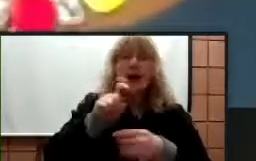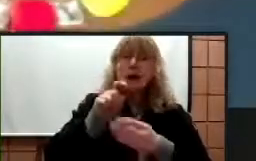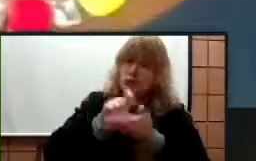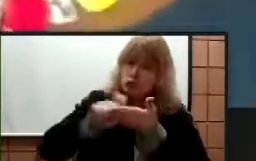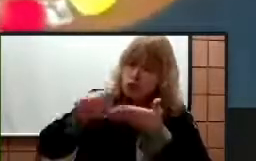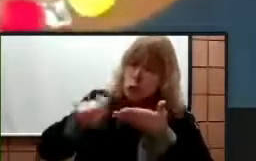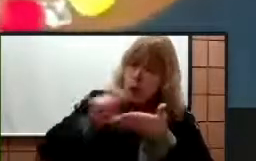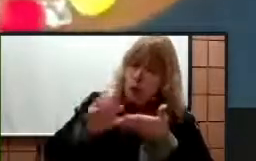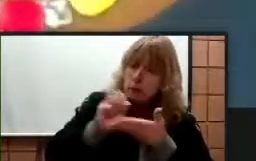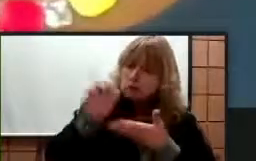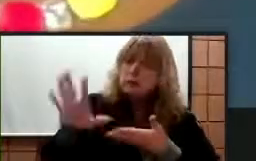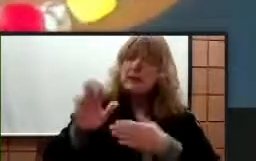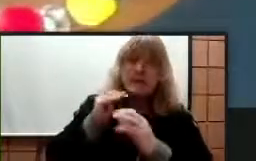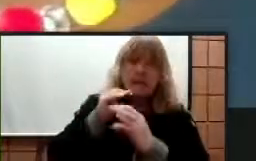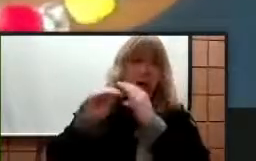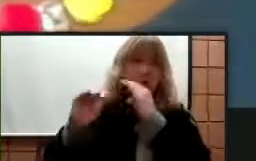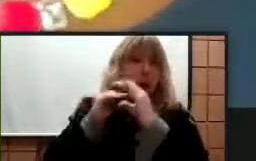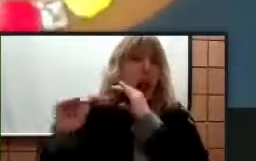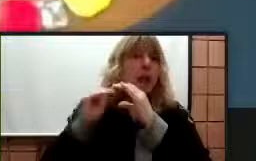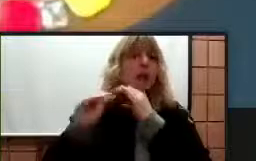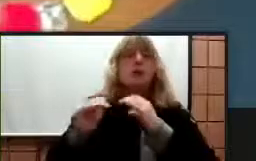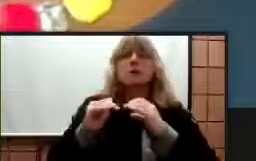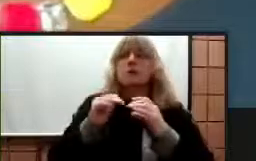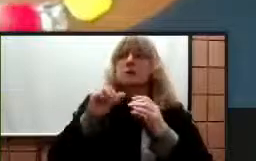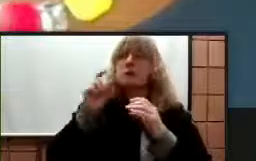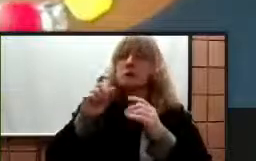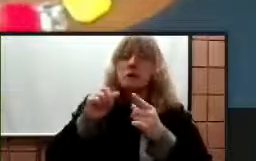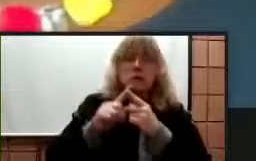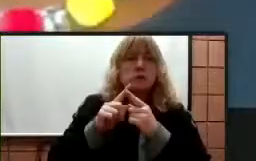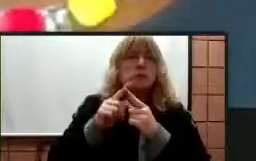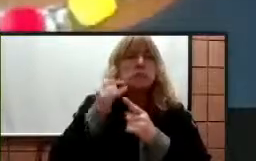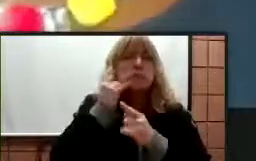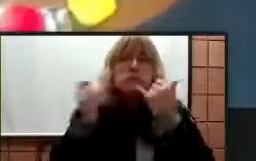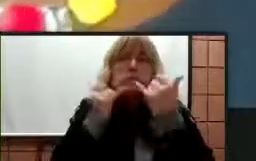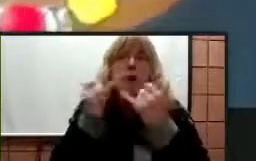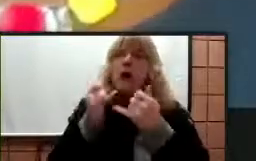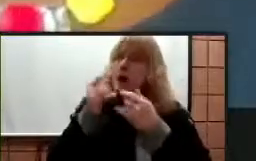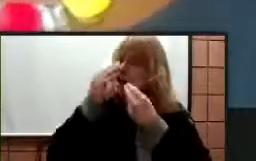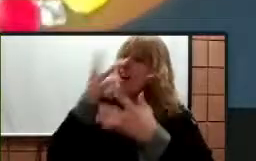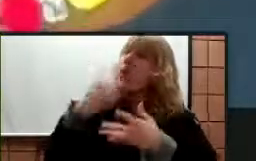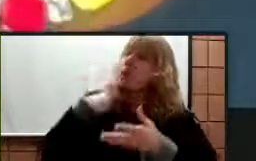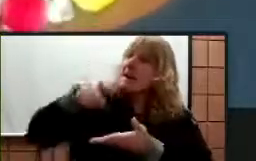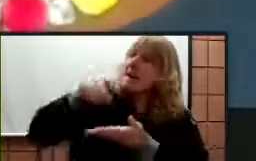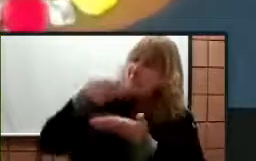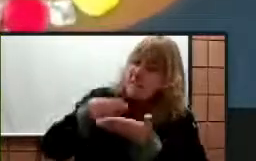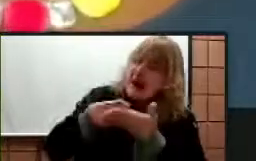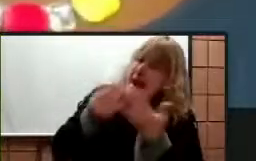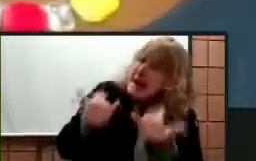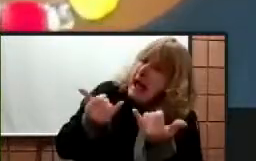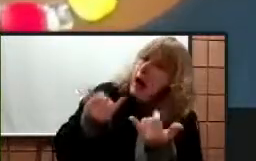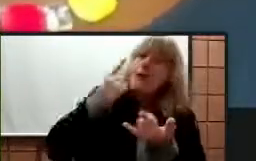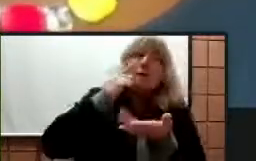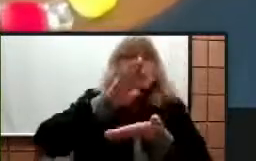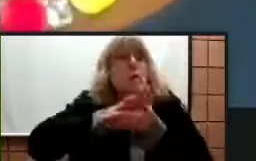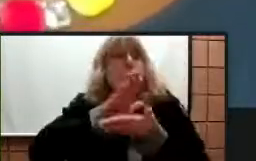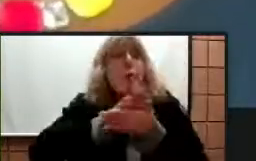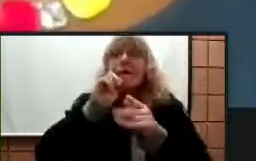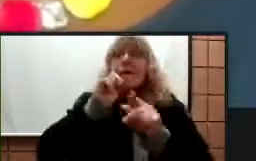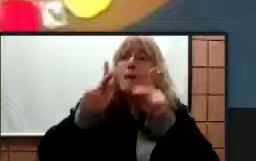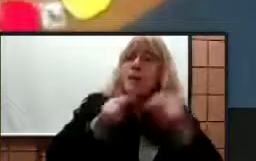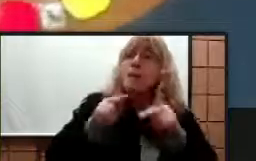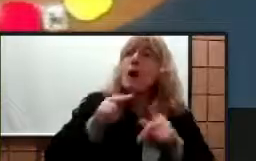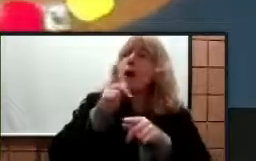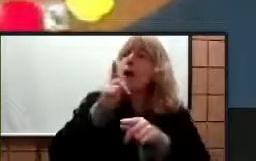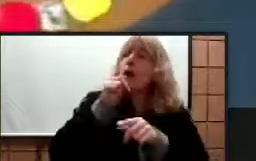We need money for our schools and for people now. Also tied up in that money is also unemployment money. I